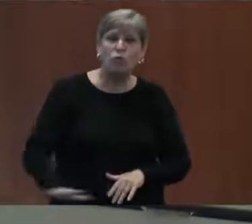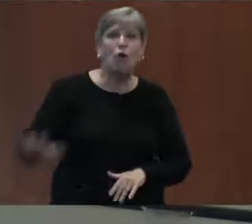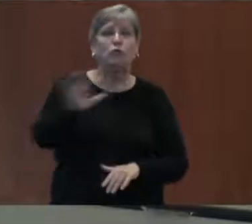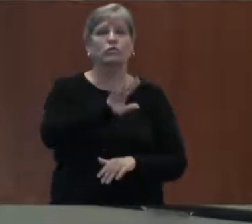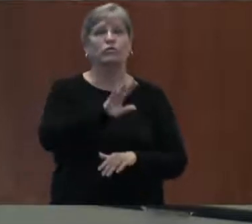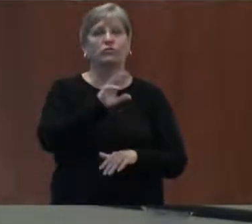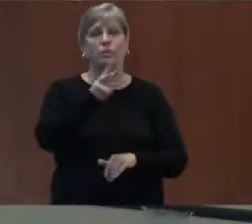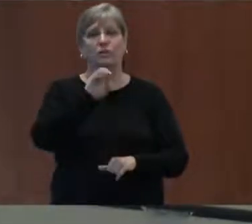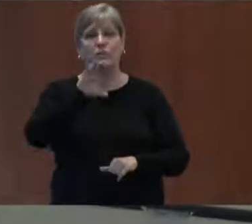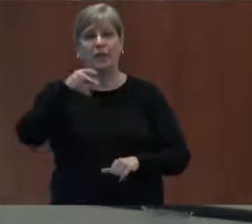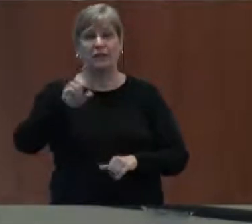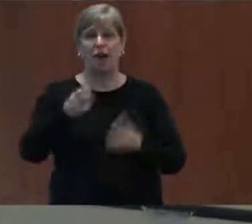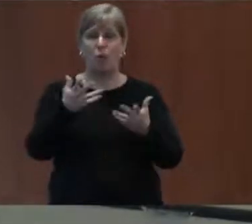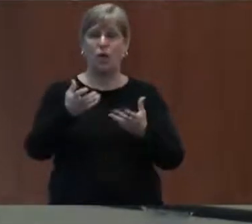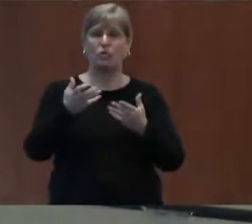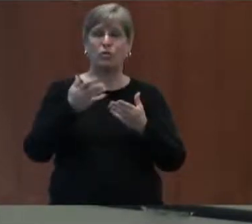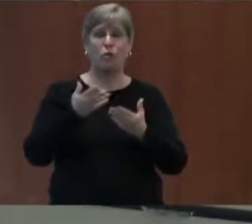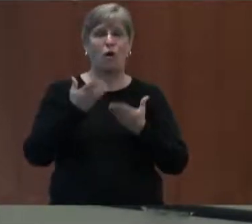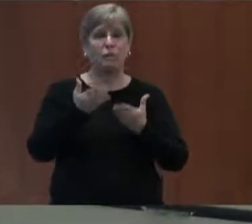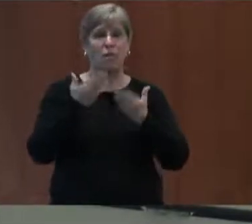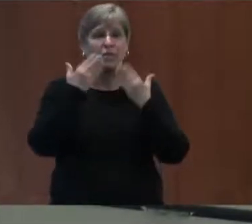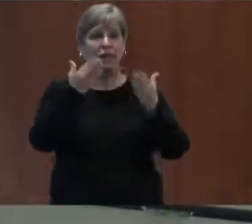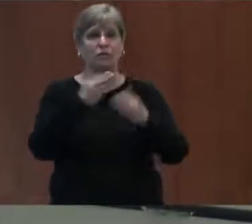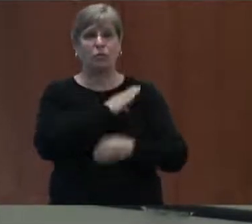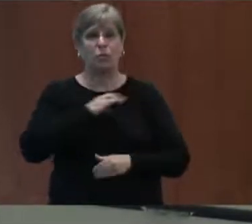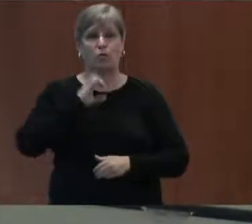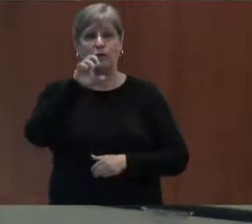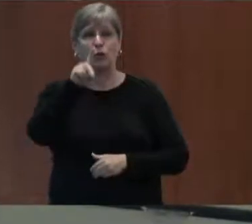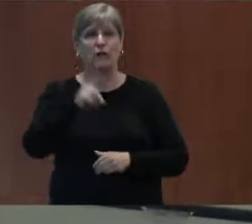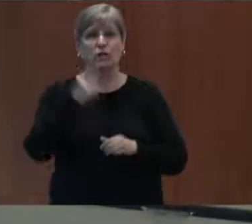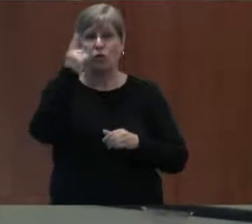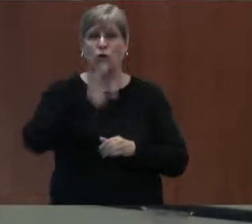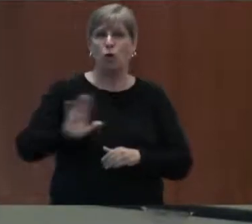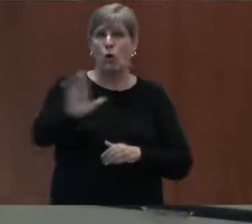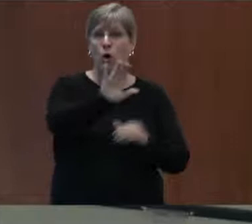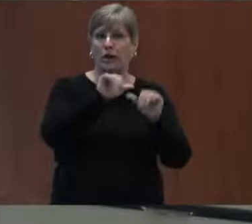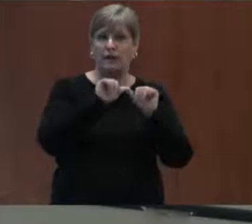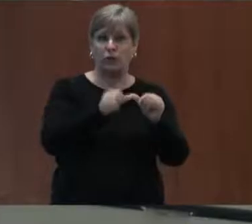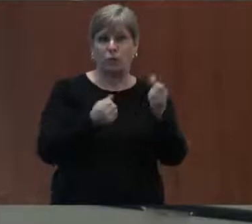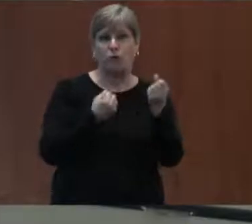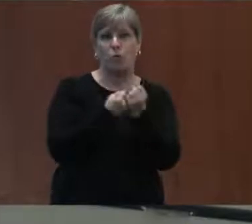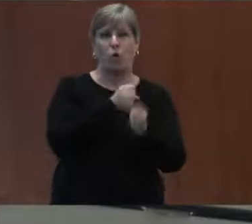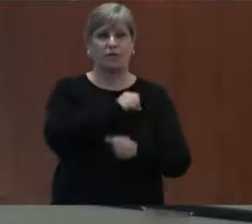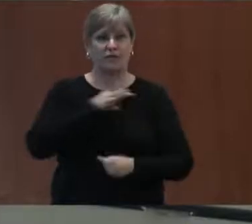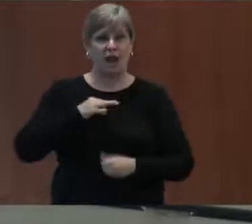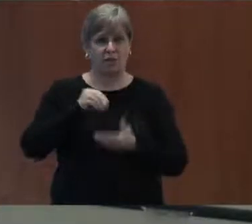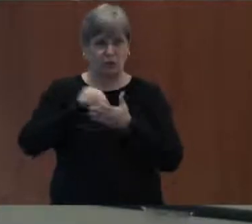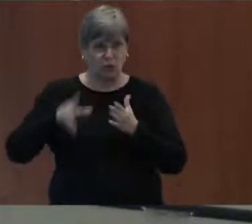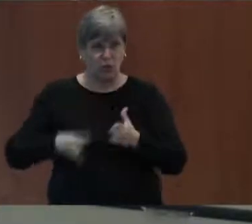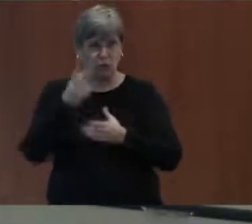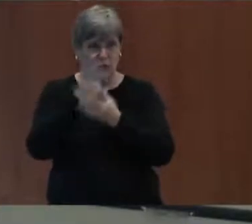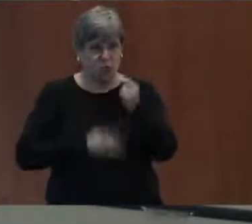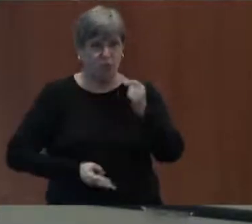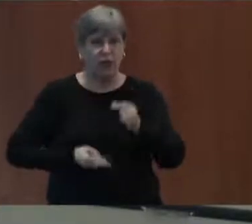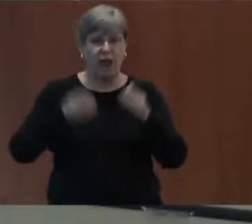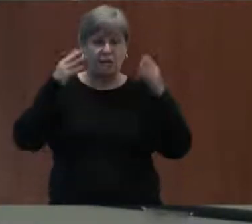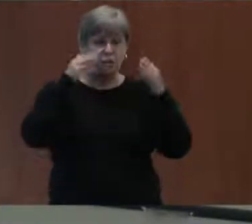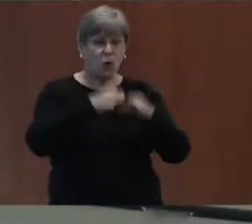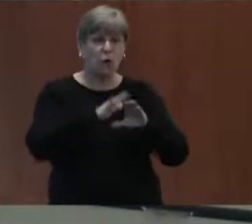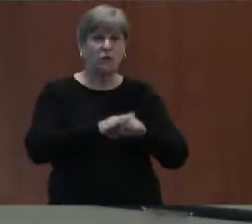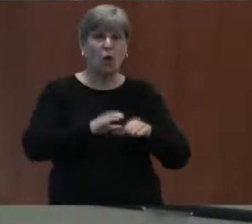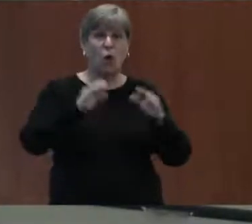WCPS, I wish to extend my gratitude to the Board of Education for your continued support of staff and students and your focus